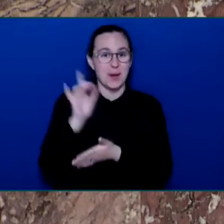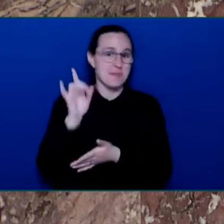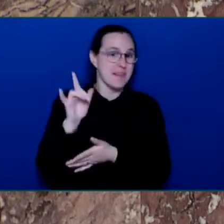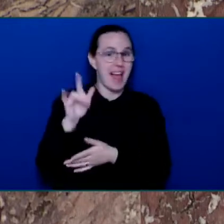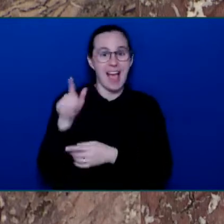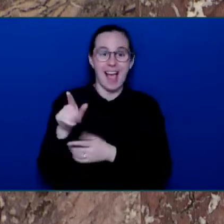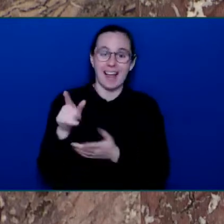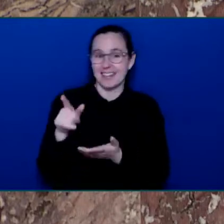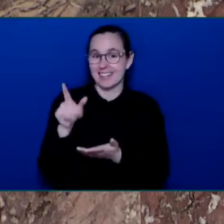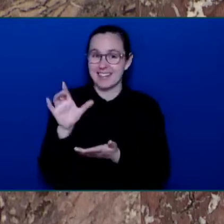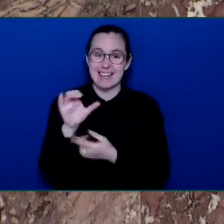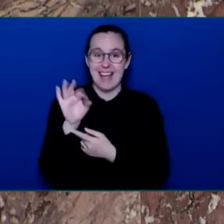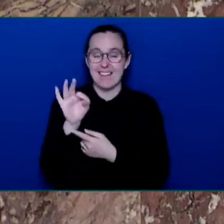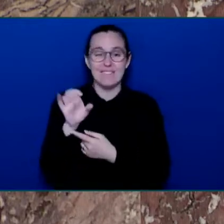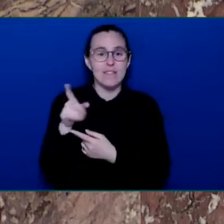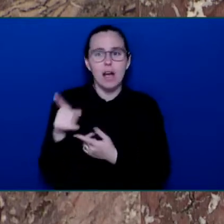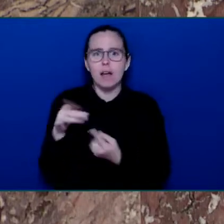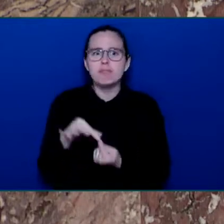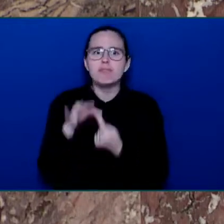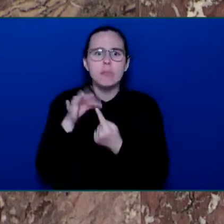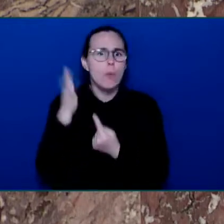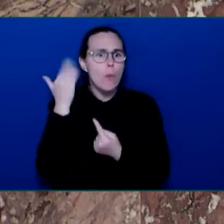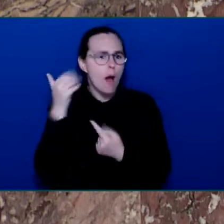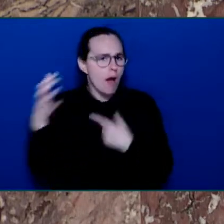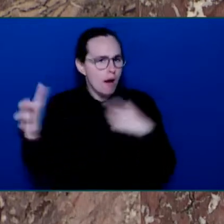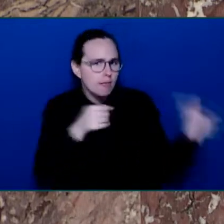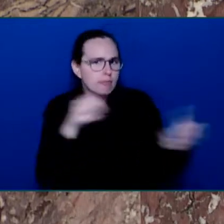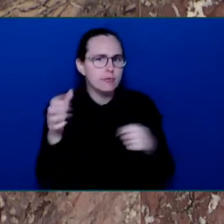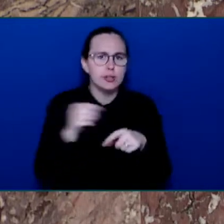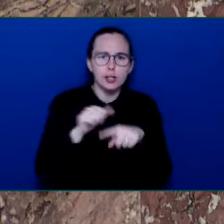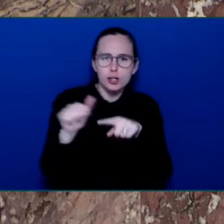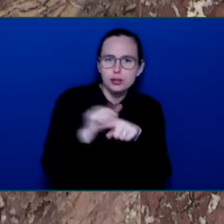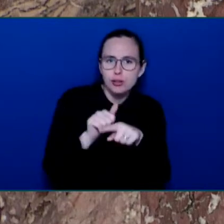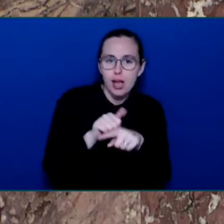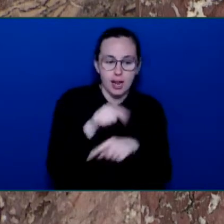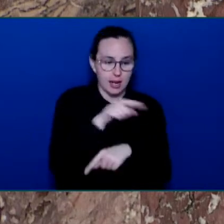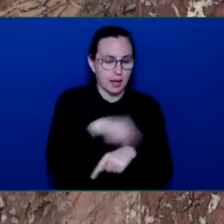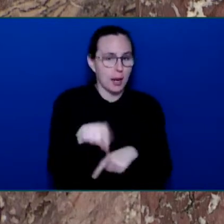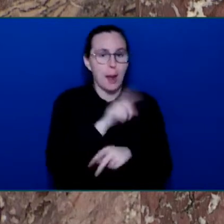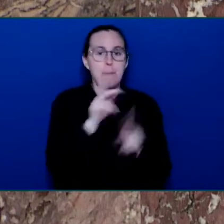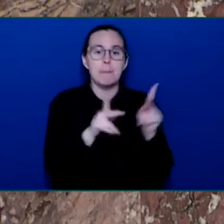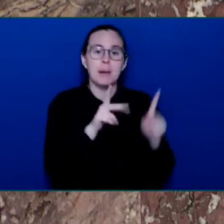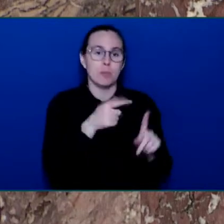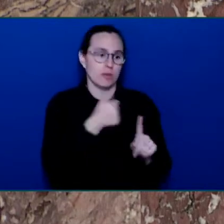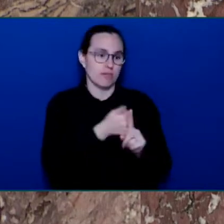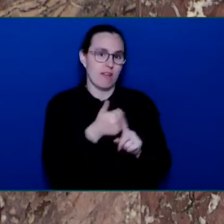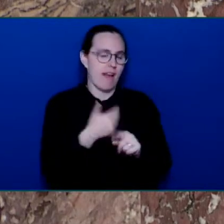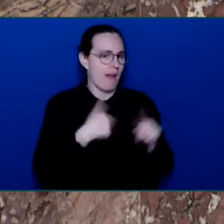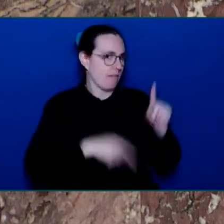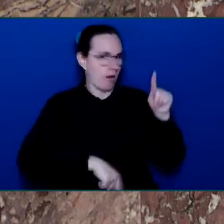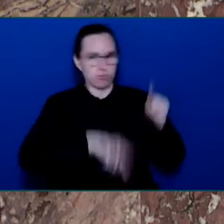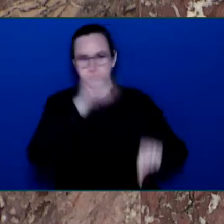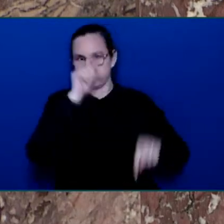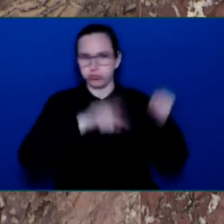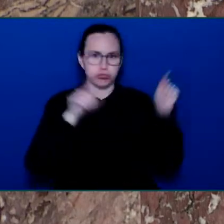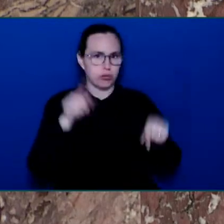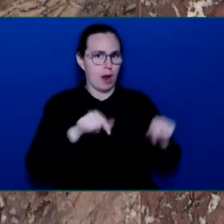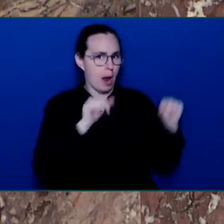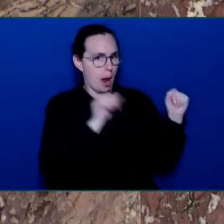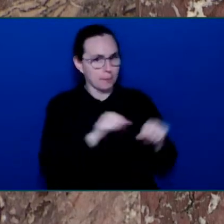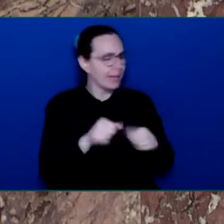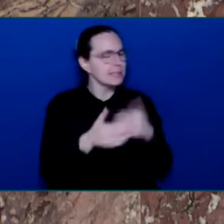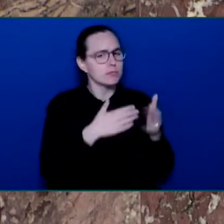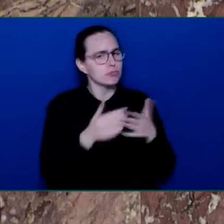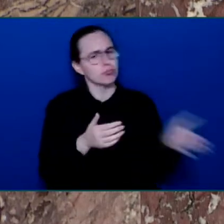diverse abilities are provided with valuable work experience and paid a living wage while undergoing a